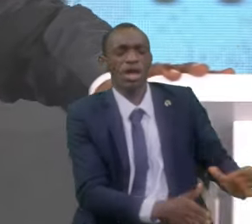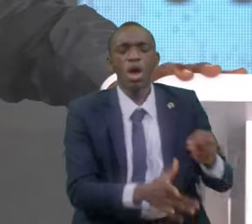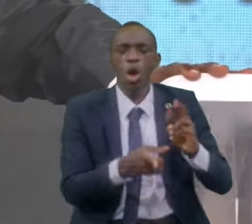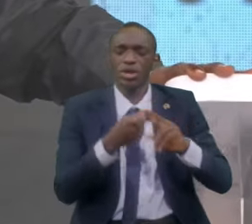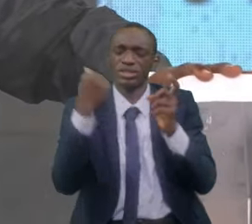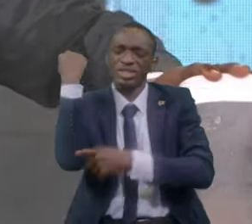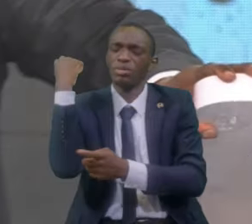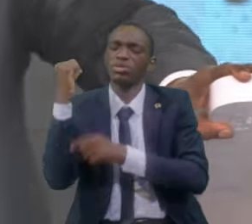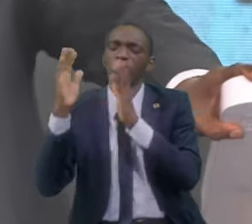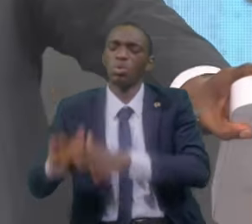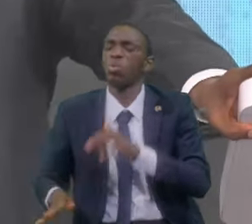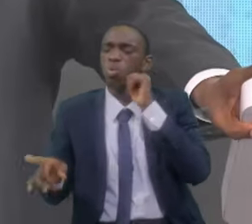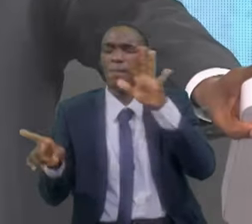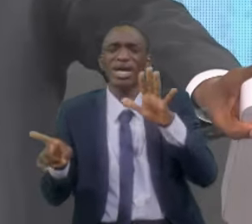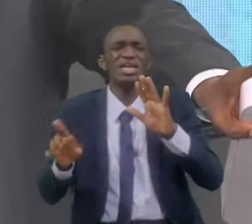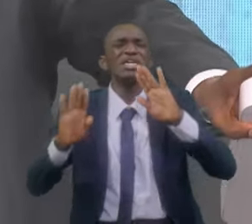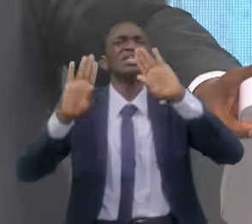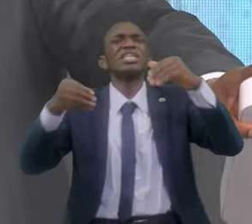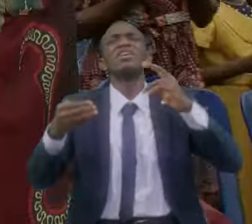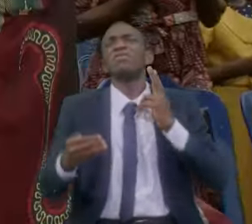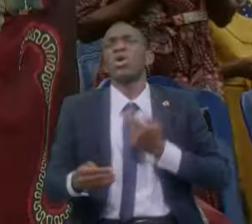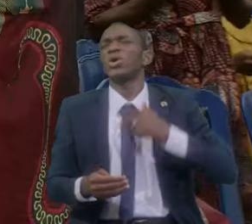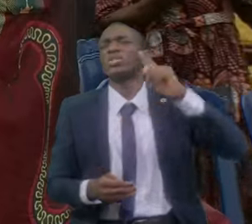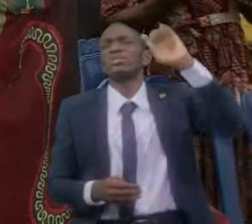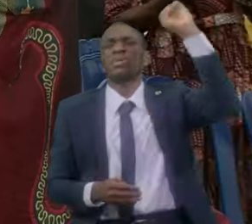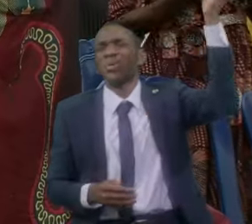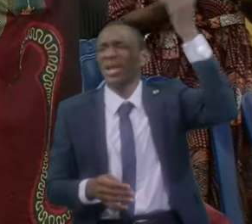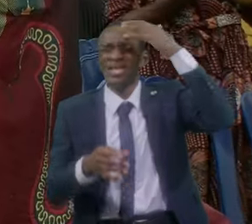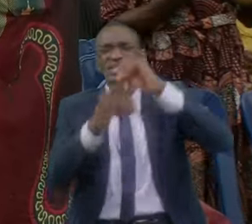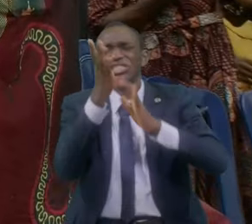Give us the grace in Jesus' name.